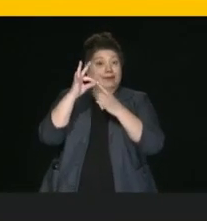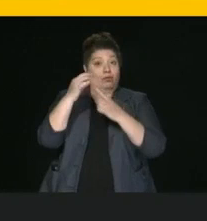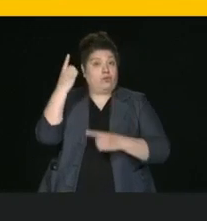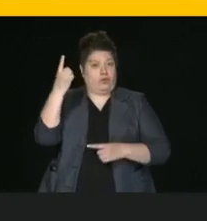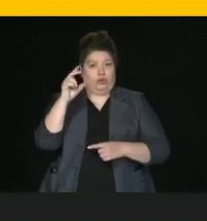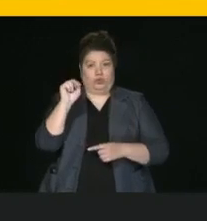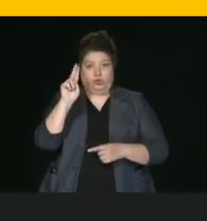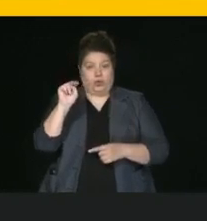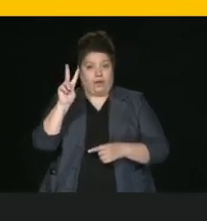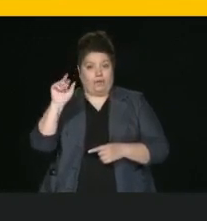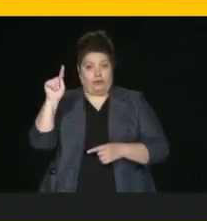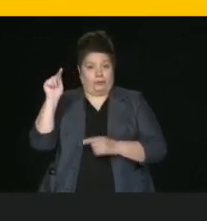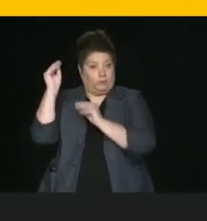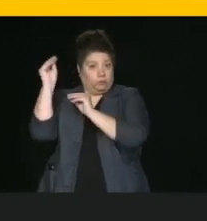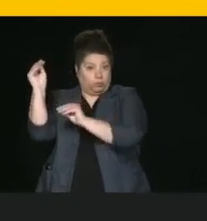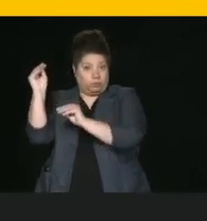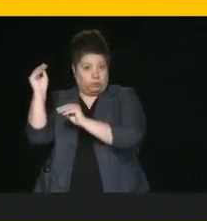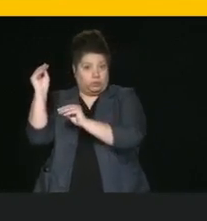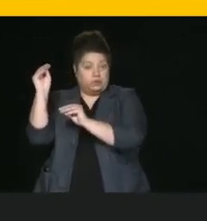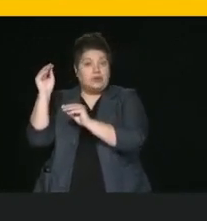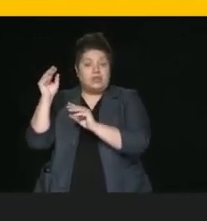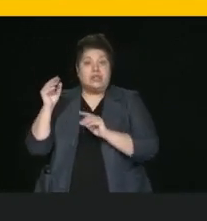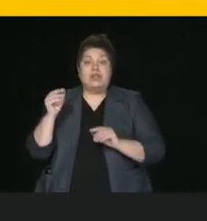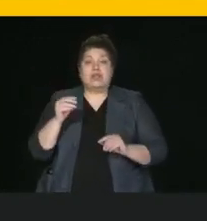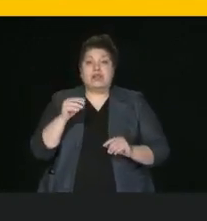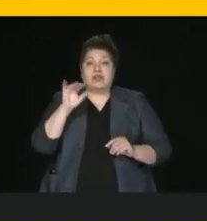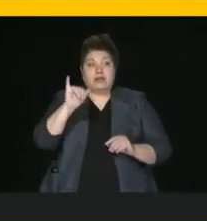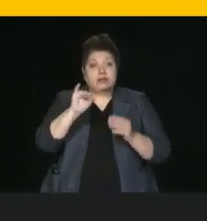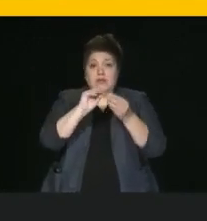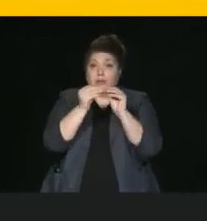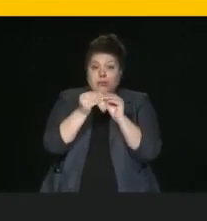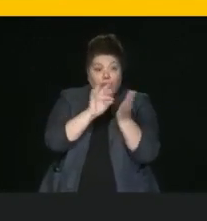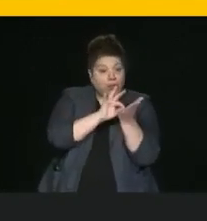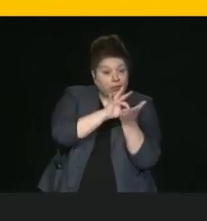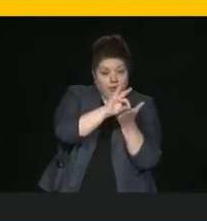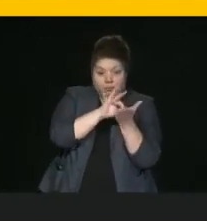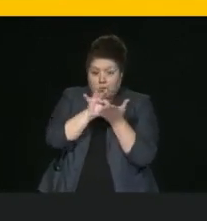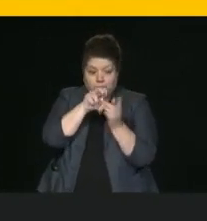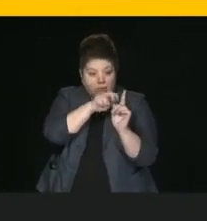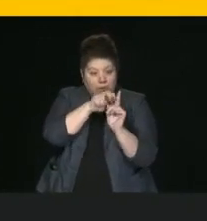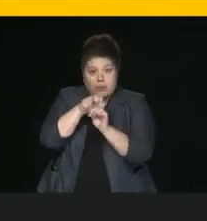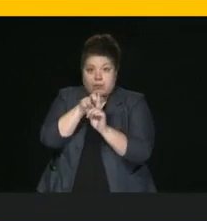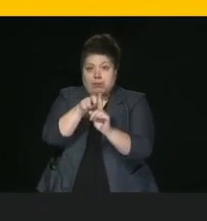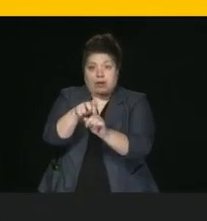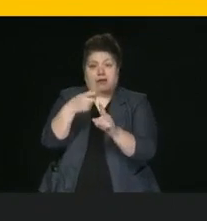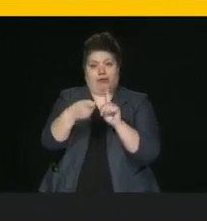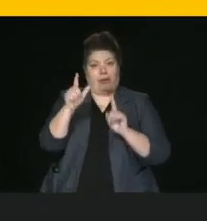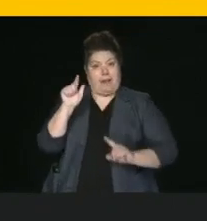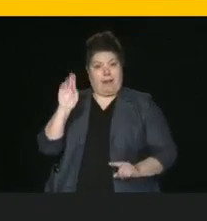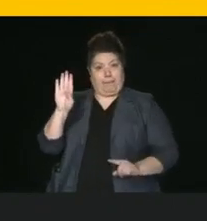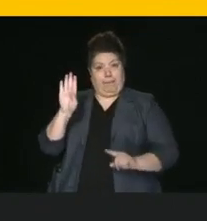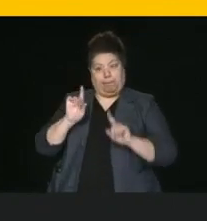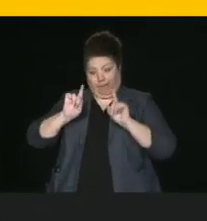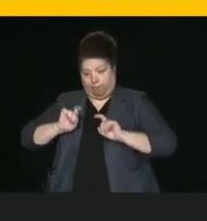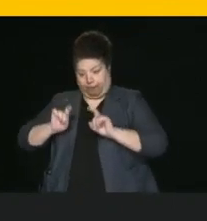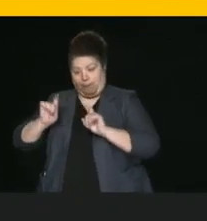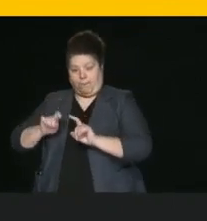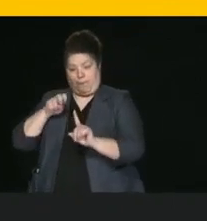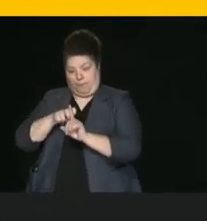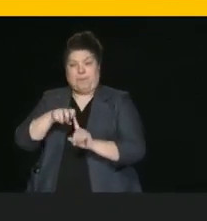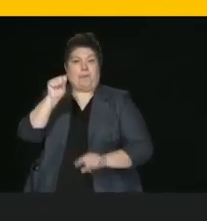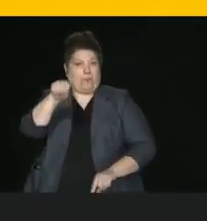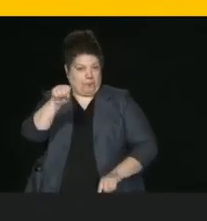These figures are based on laboratory figures, and we know that it paints an